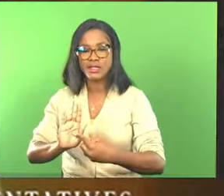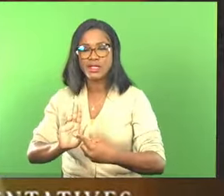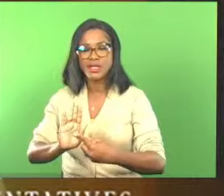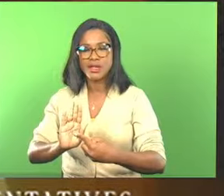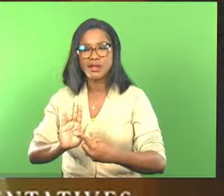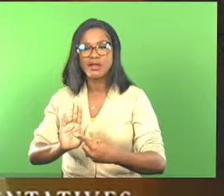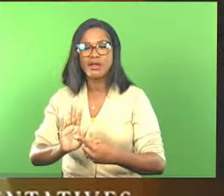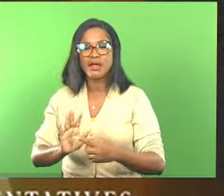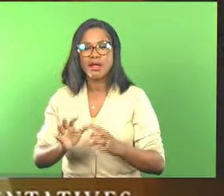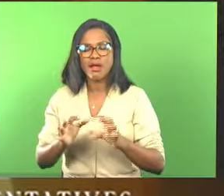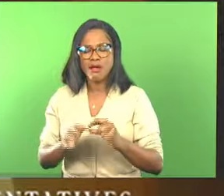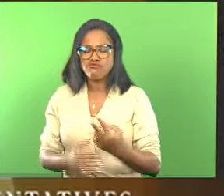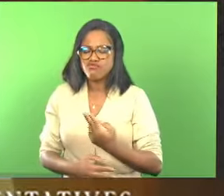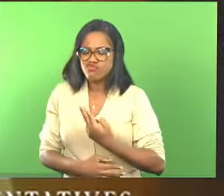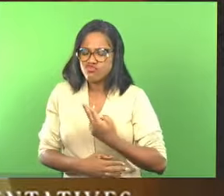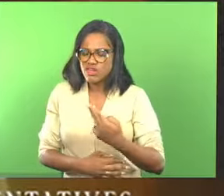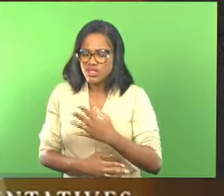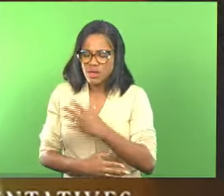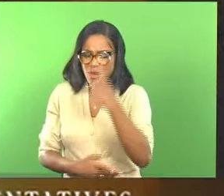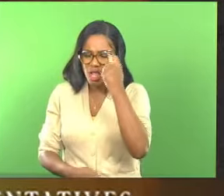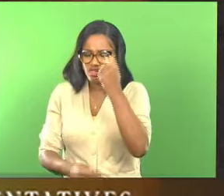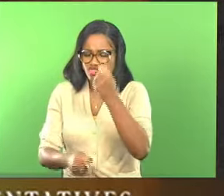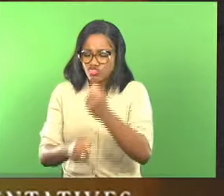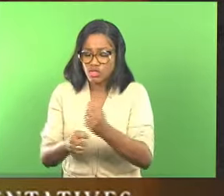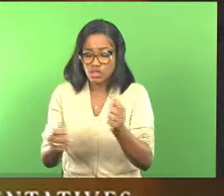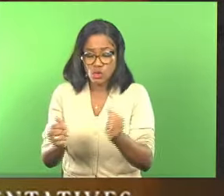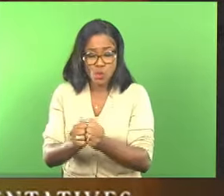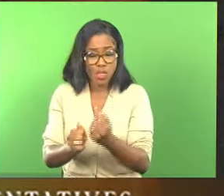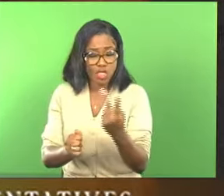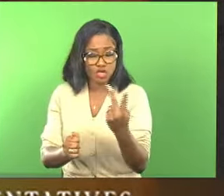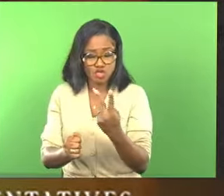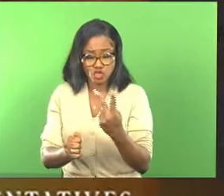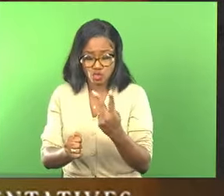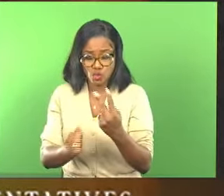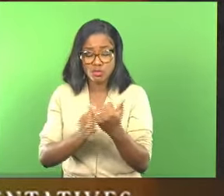friendship and trust between our two nations.